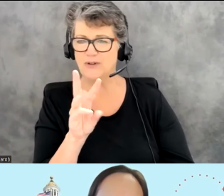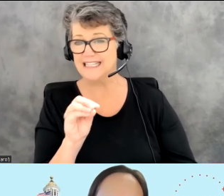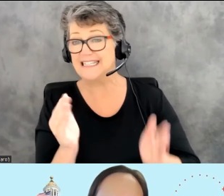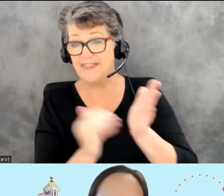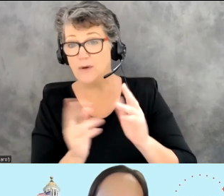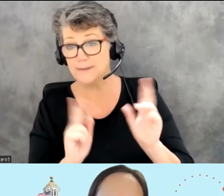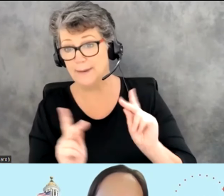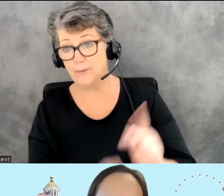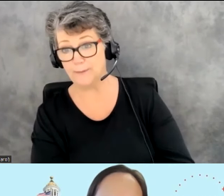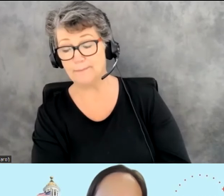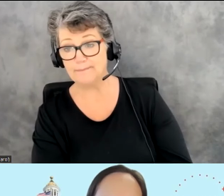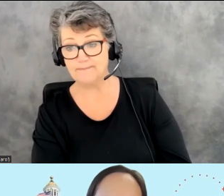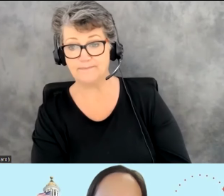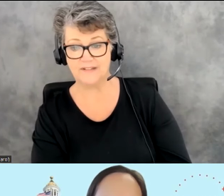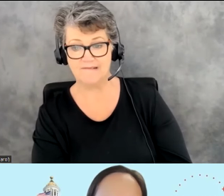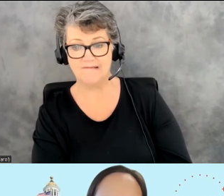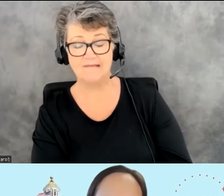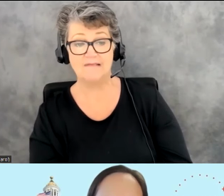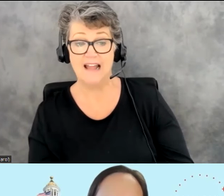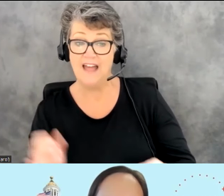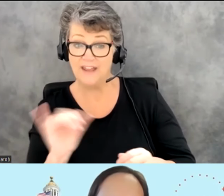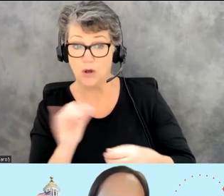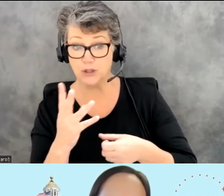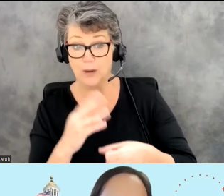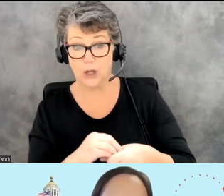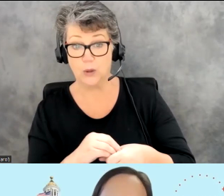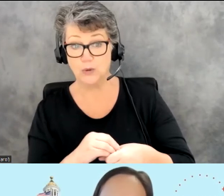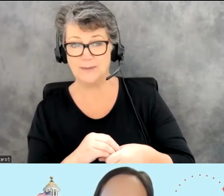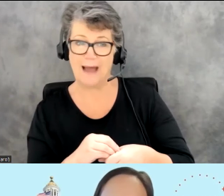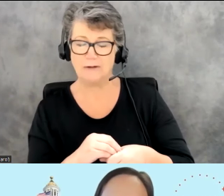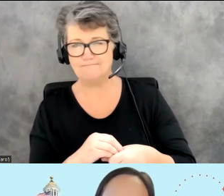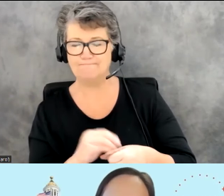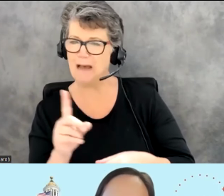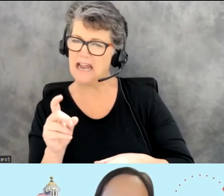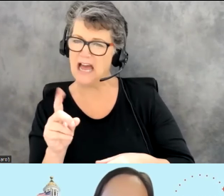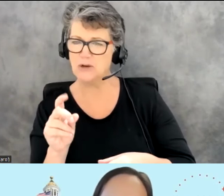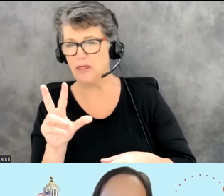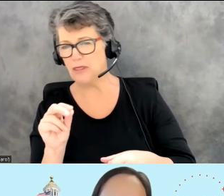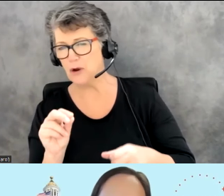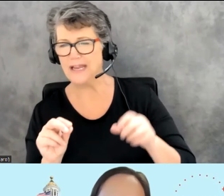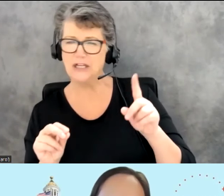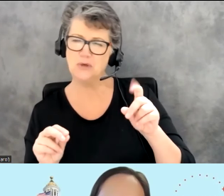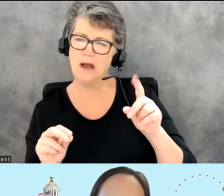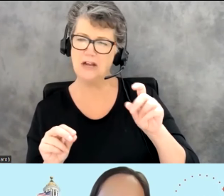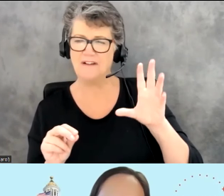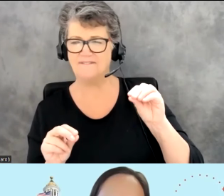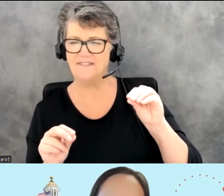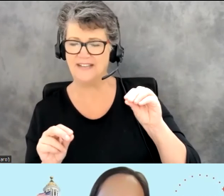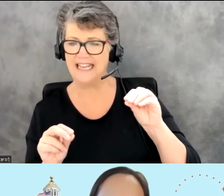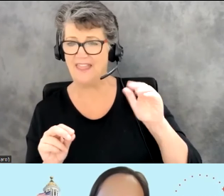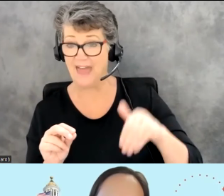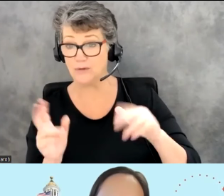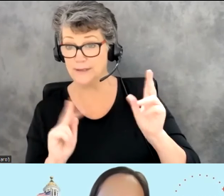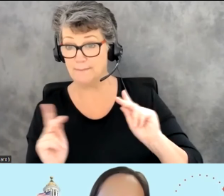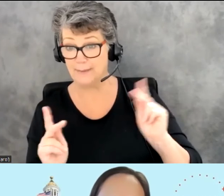360,000 people. And then that's also including about, give or take, 130 to 150 people that